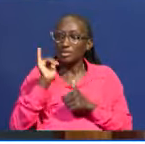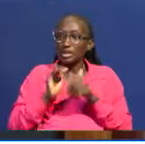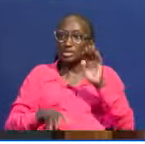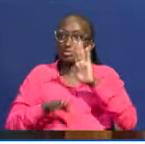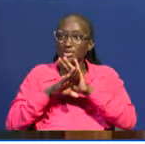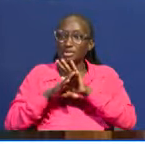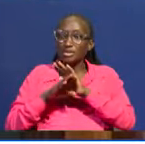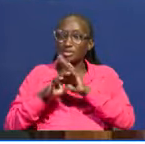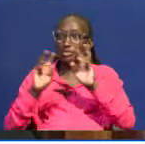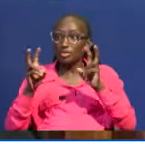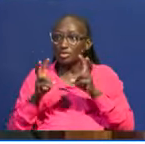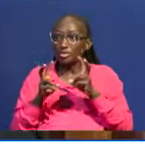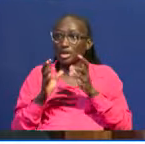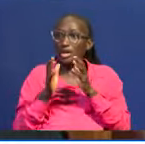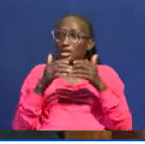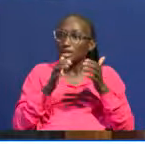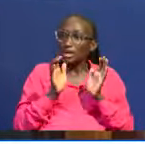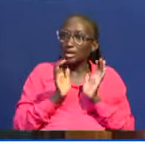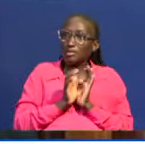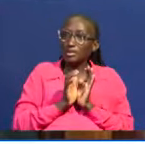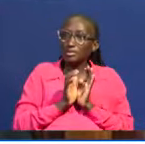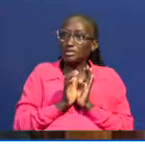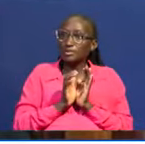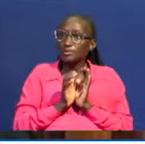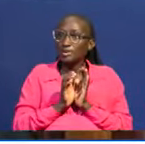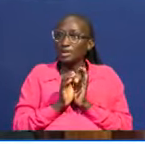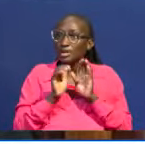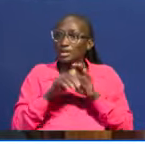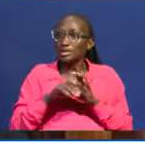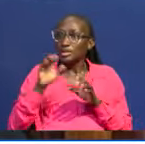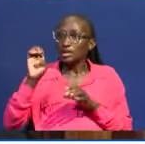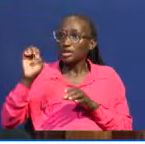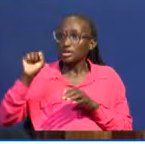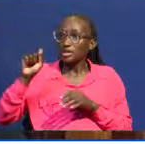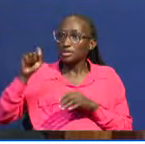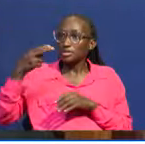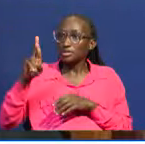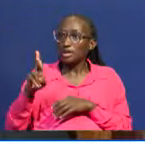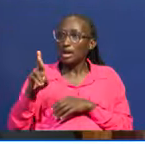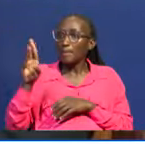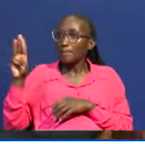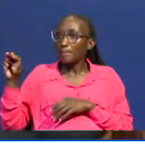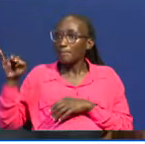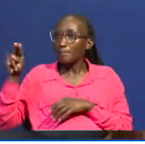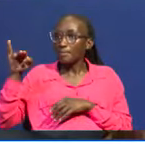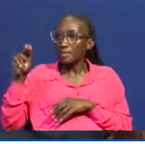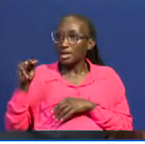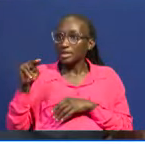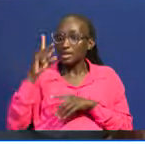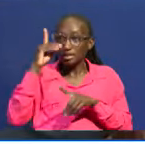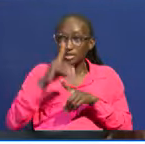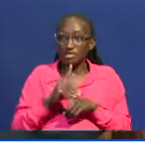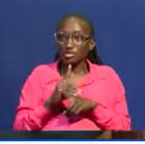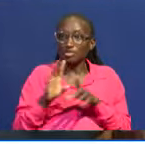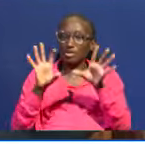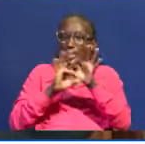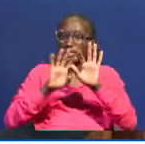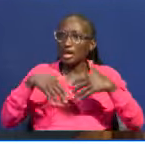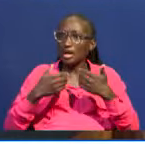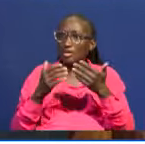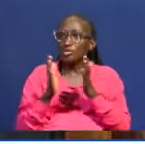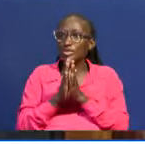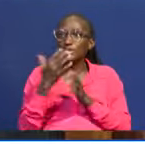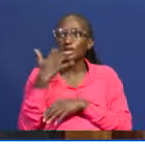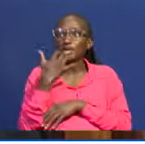impeachment, what these companies that had been complained about in the Esther Minor decision in terms of money laundering had to do with the